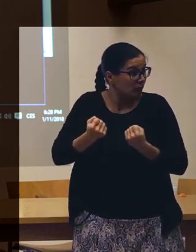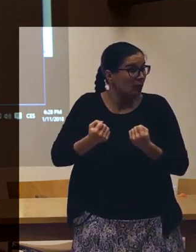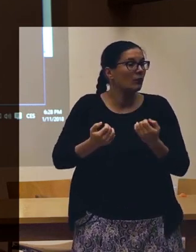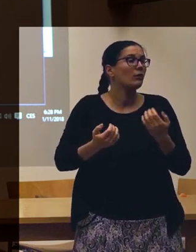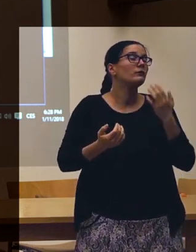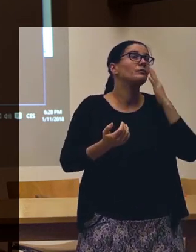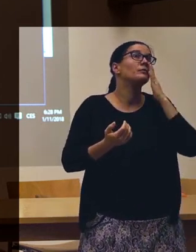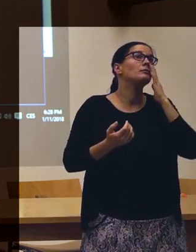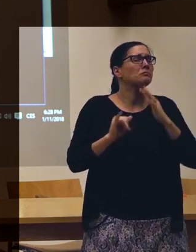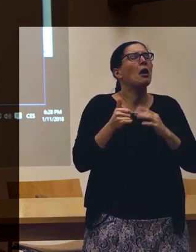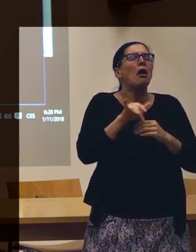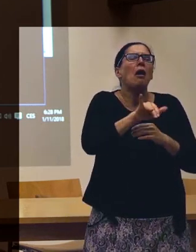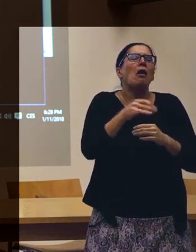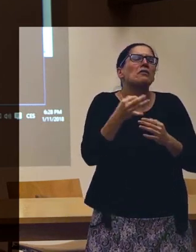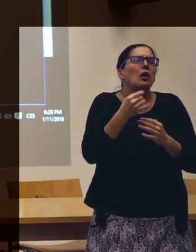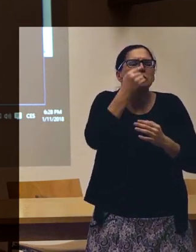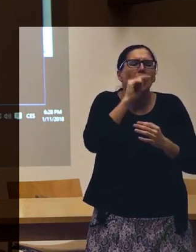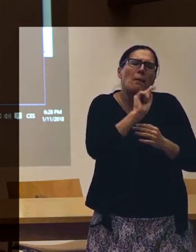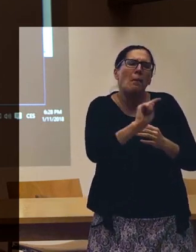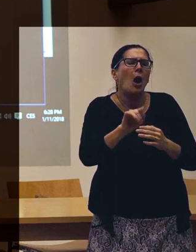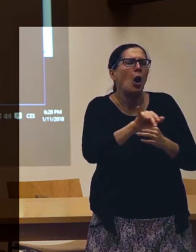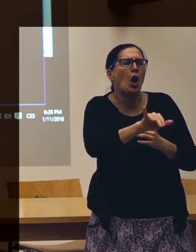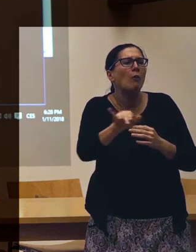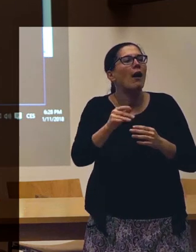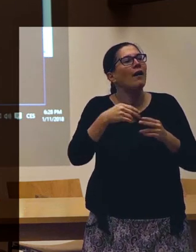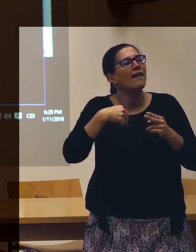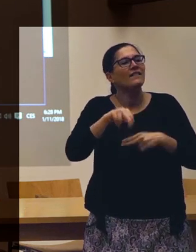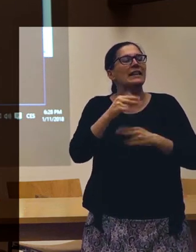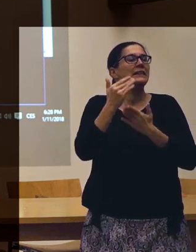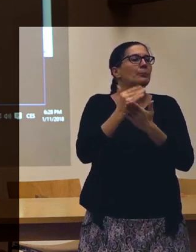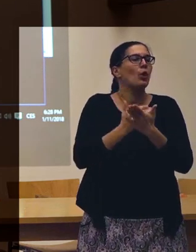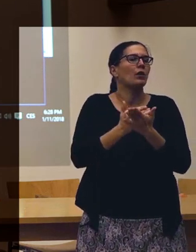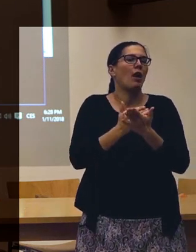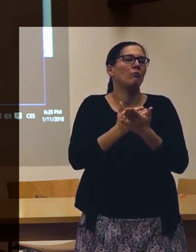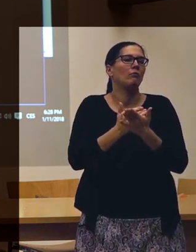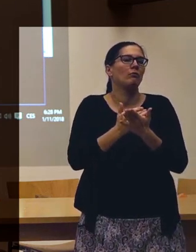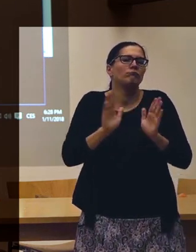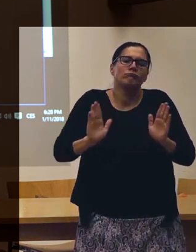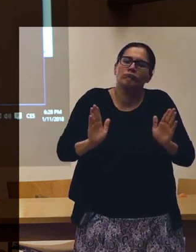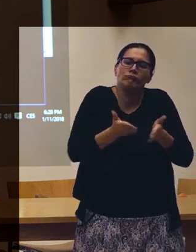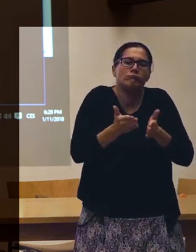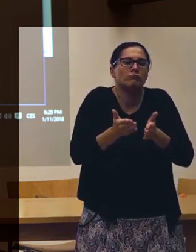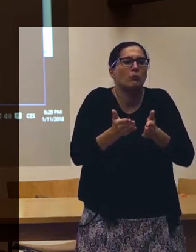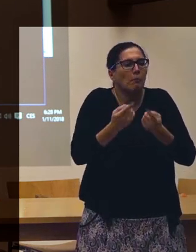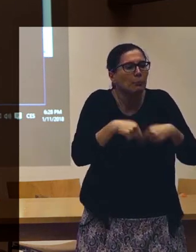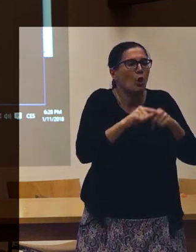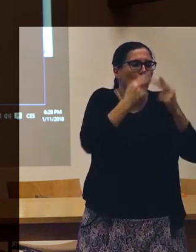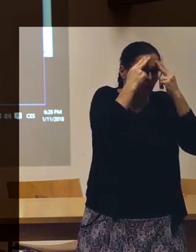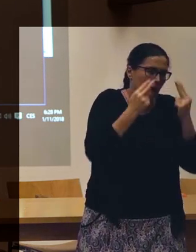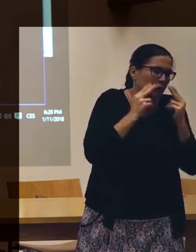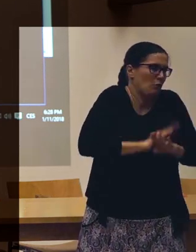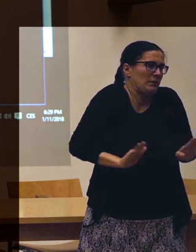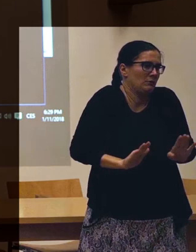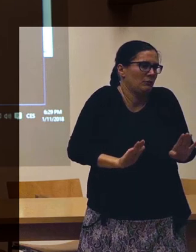There was some, but most of the time it was a specially tailored program, such as Hermitage, for example, for blind and visually impaired